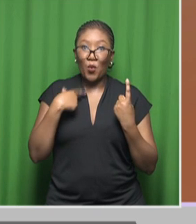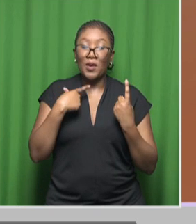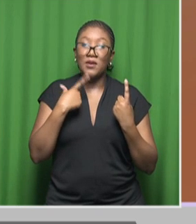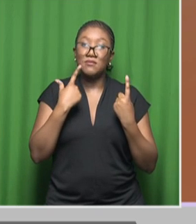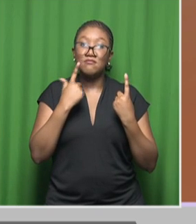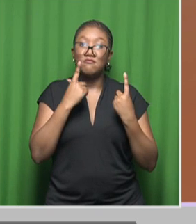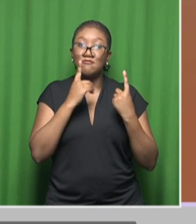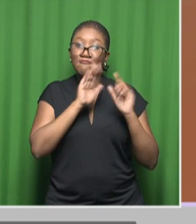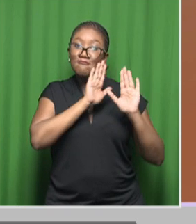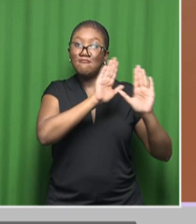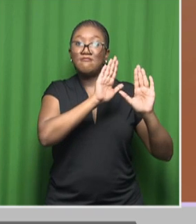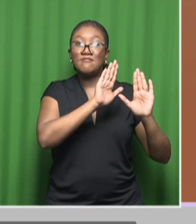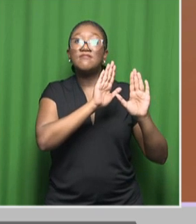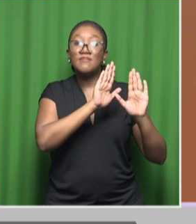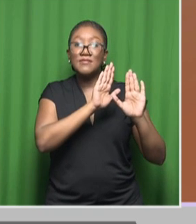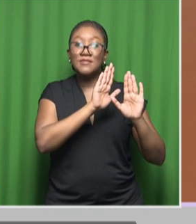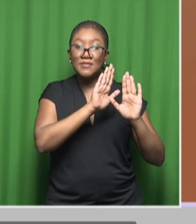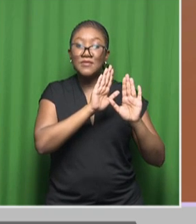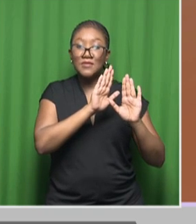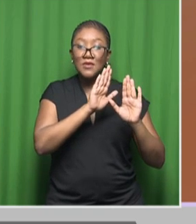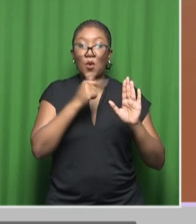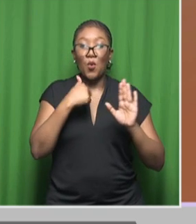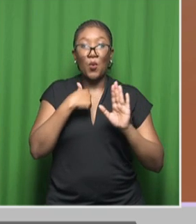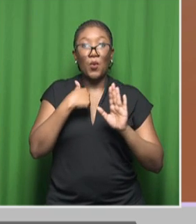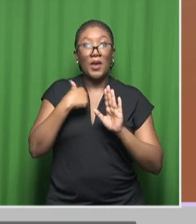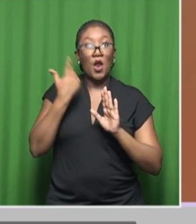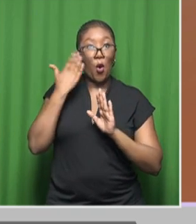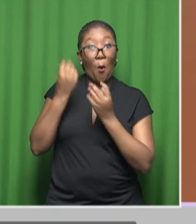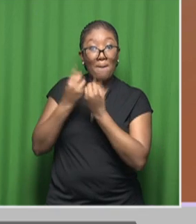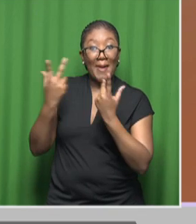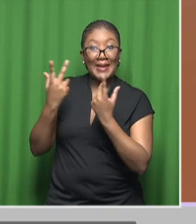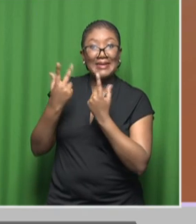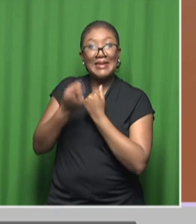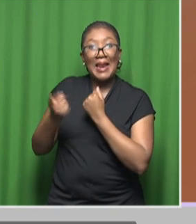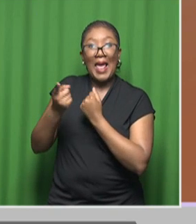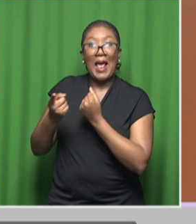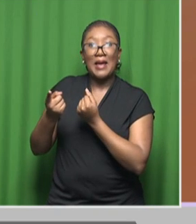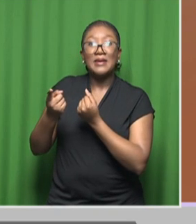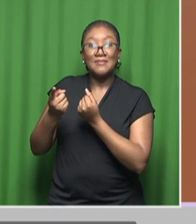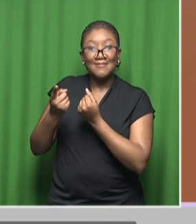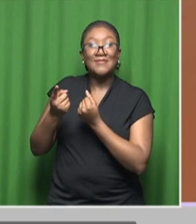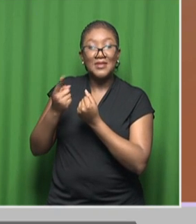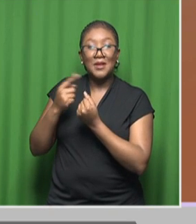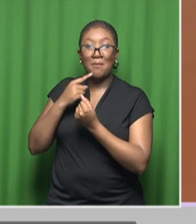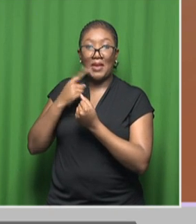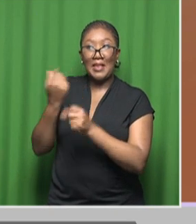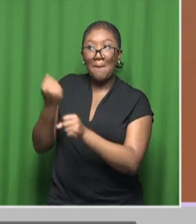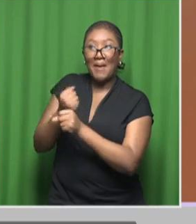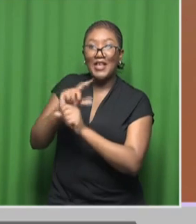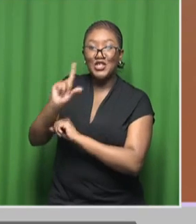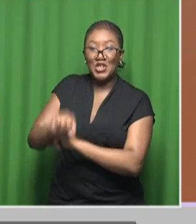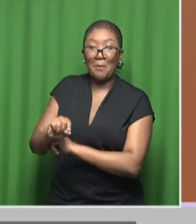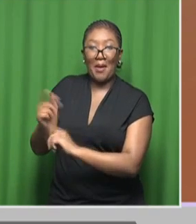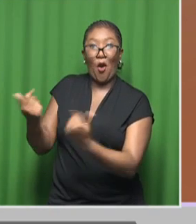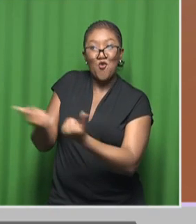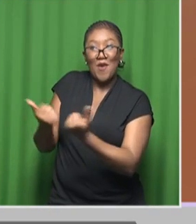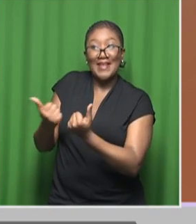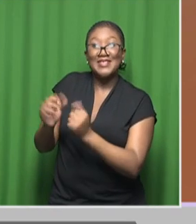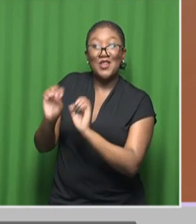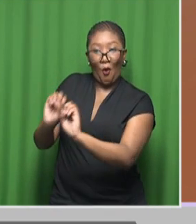There are already some shady forces that are already doing that, and therefore we wouldn't